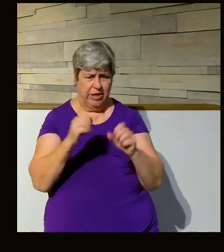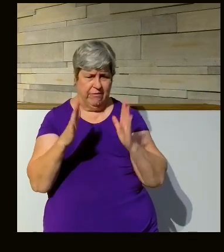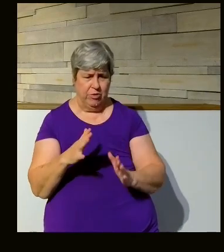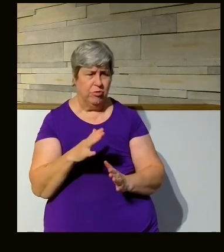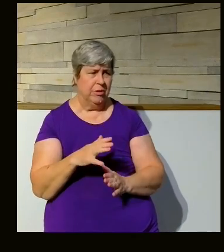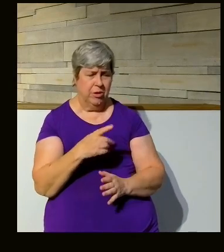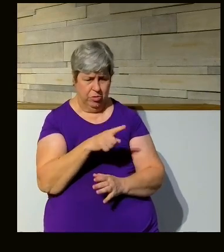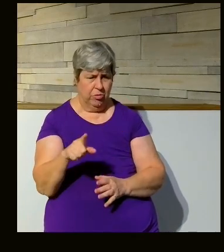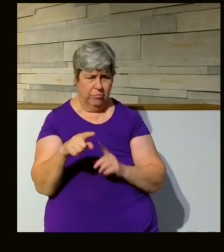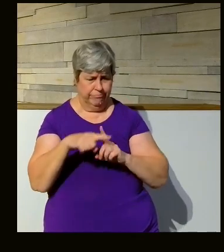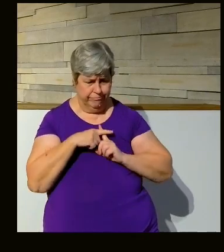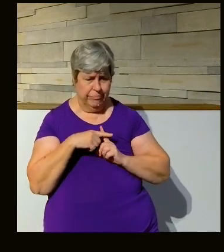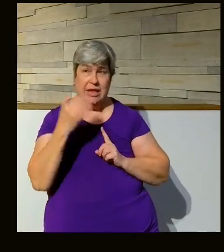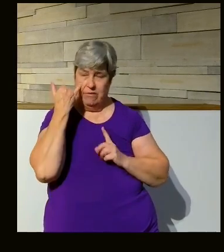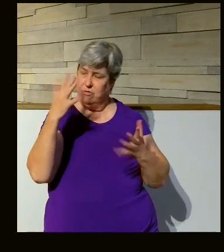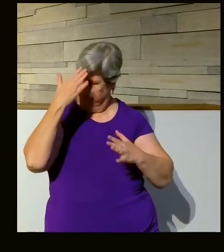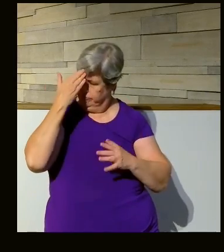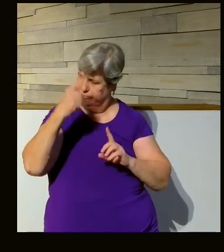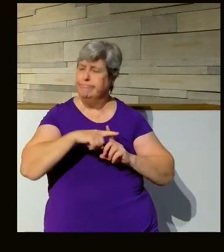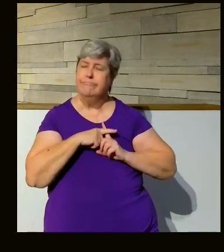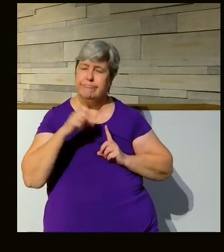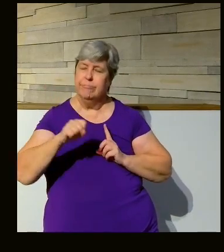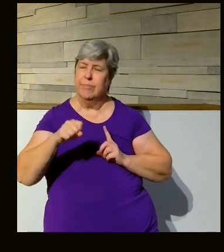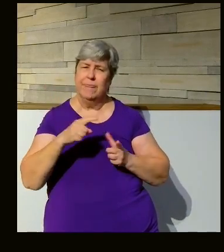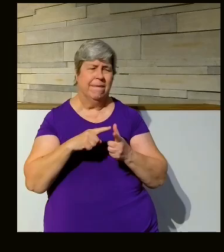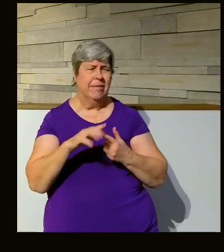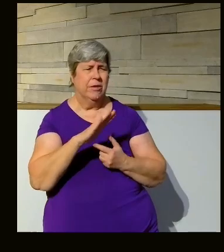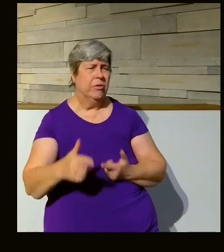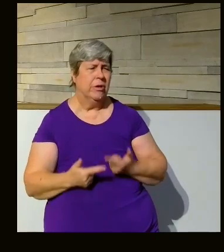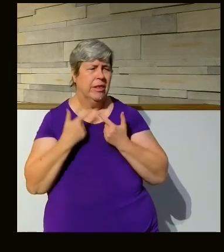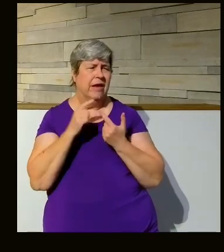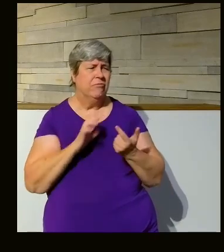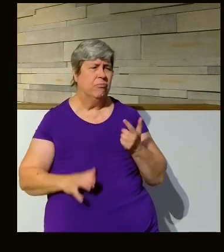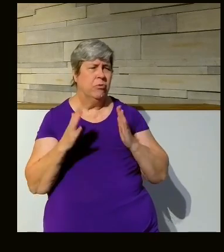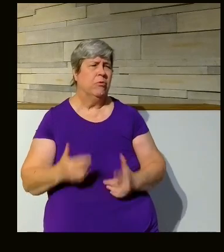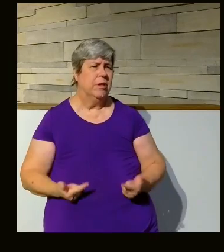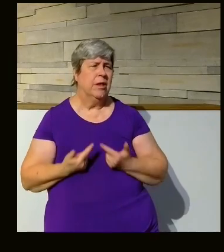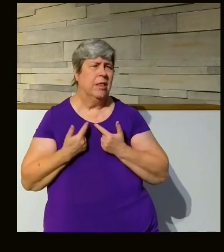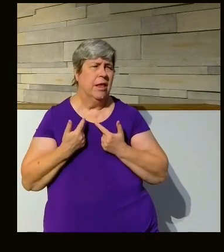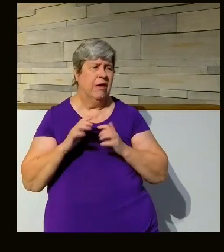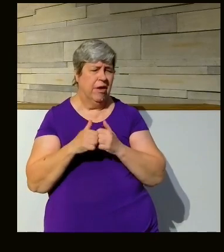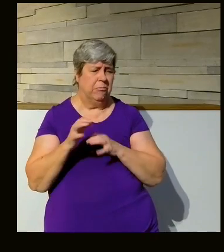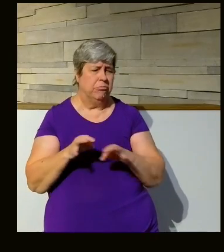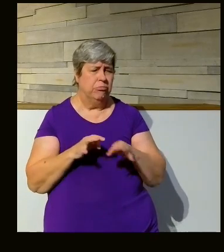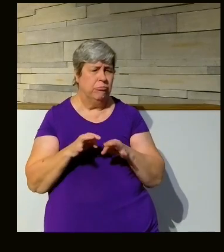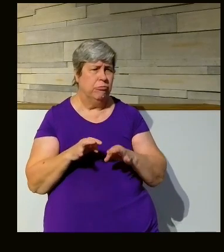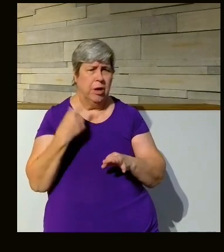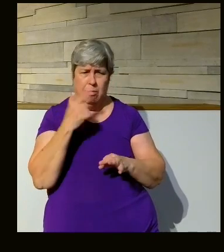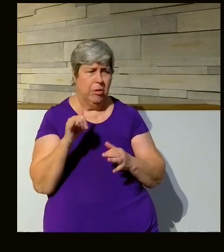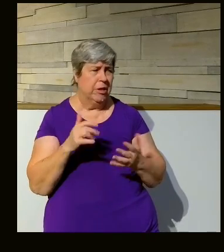about your salvation. And if you know Christ as your Savior, then what life, what is your Christian life? How would you describe it? What's it